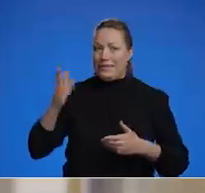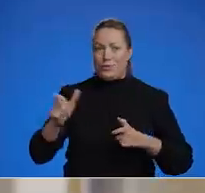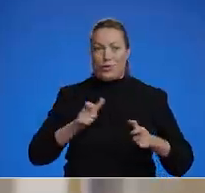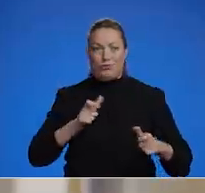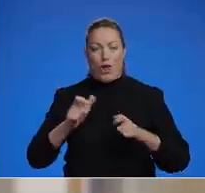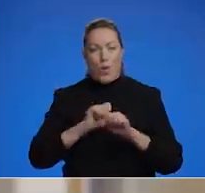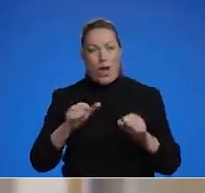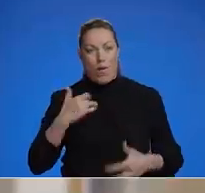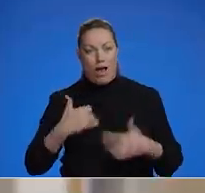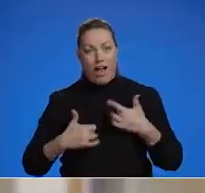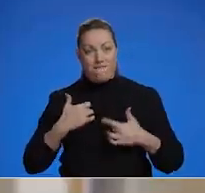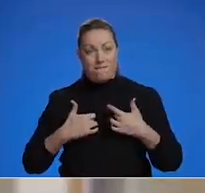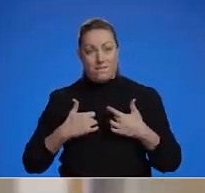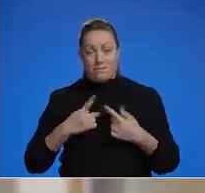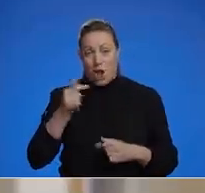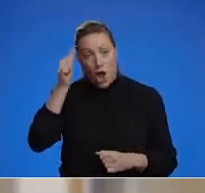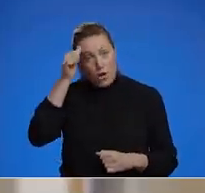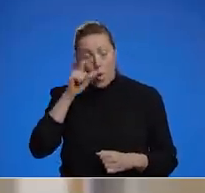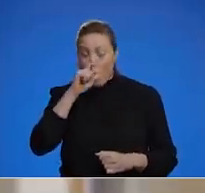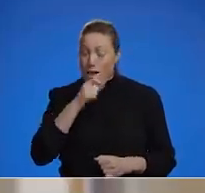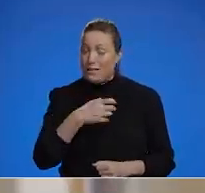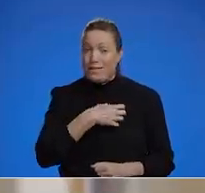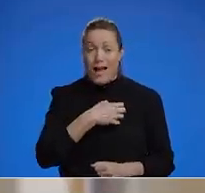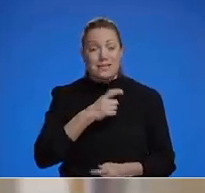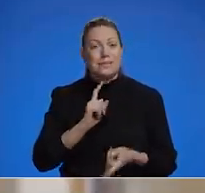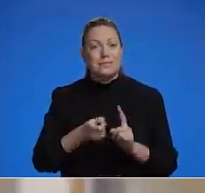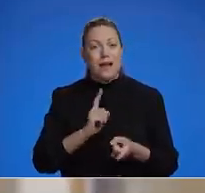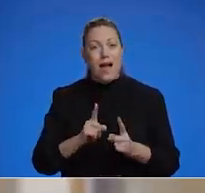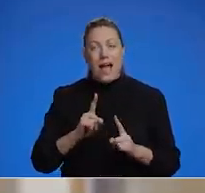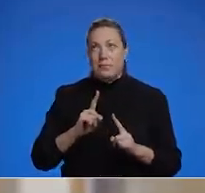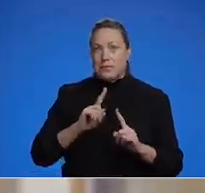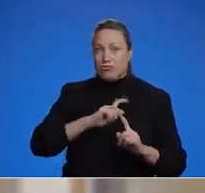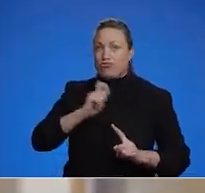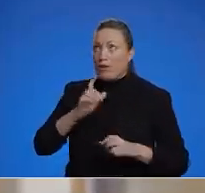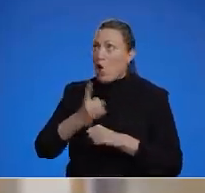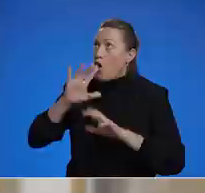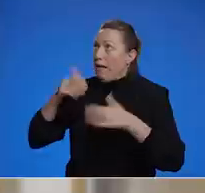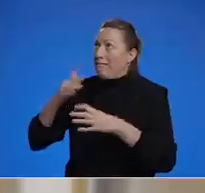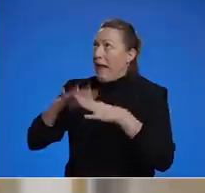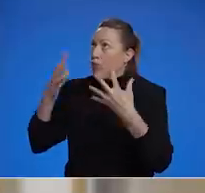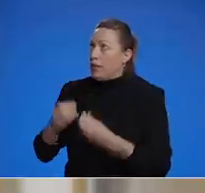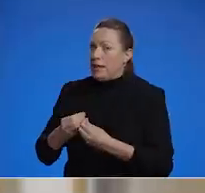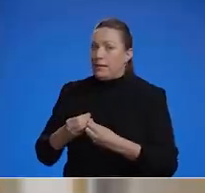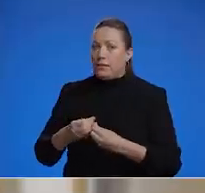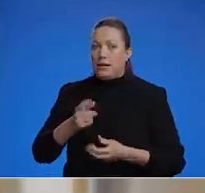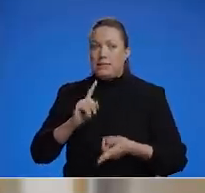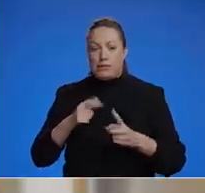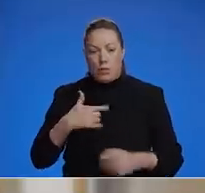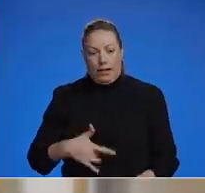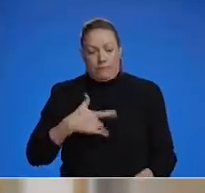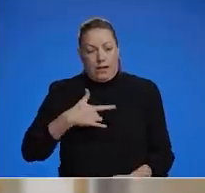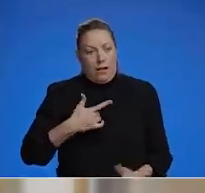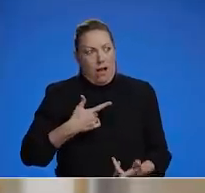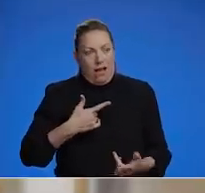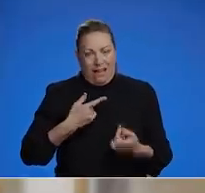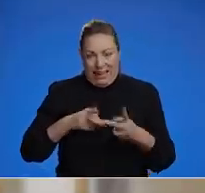Letting God be in control of our lives is a scary thing. Something in us tells us that